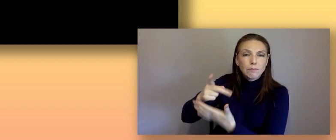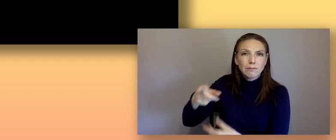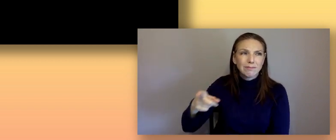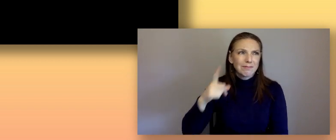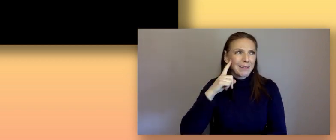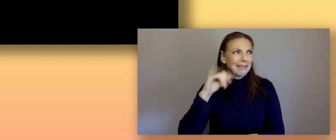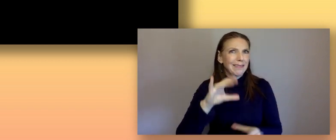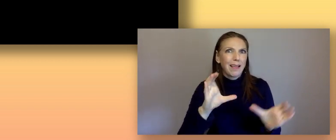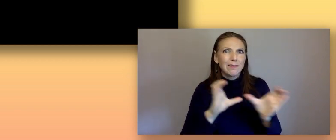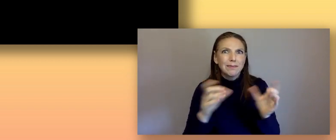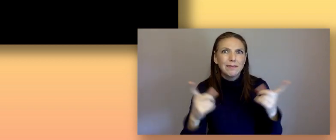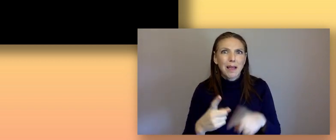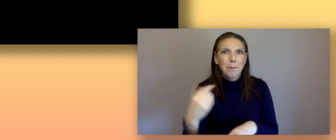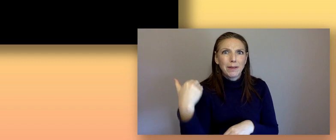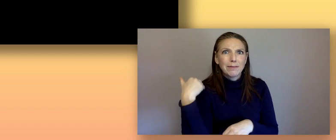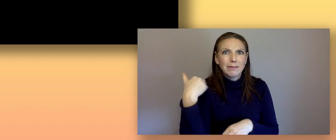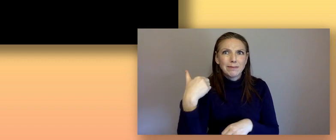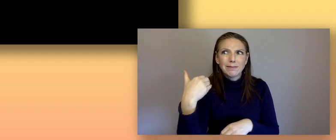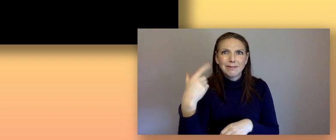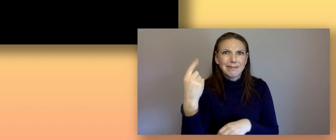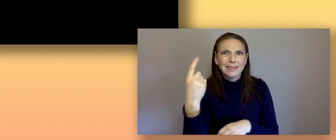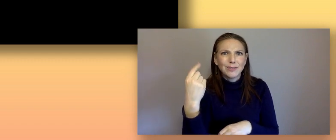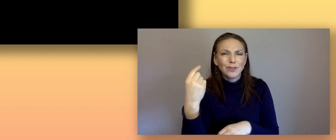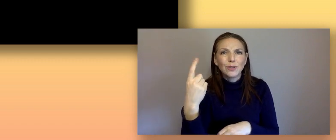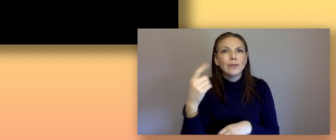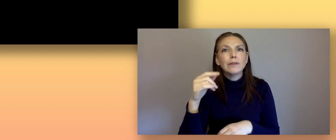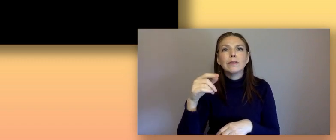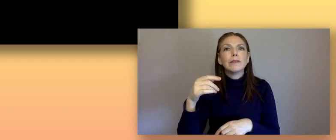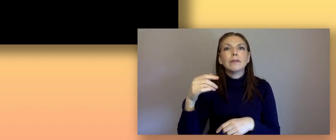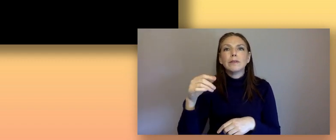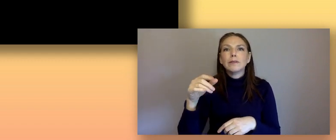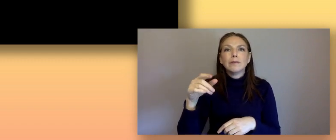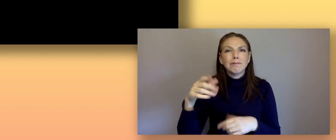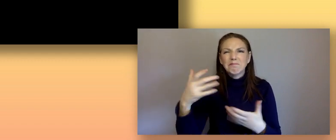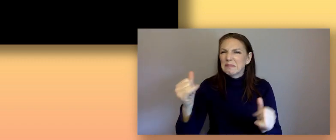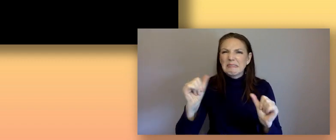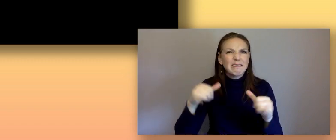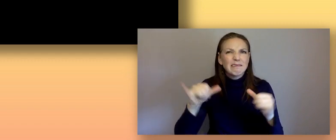last year. I think there's still a month before. Okay.